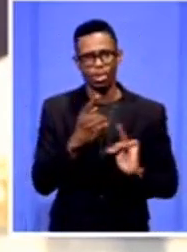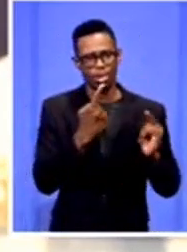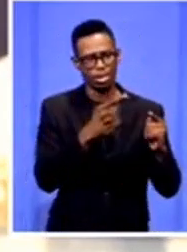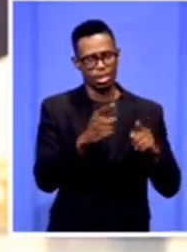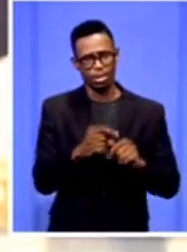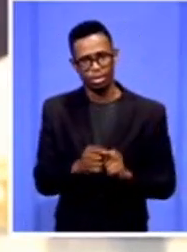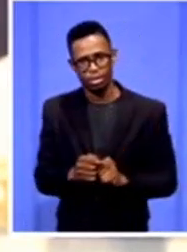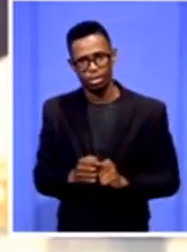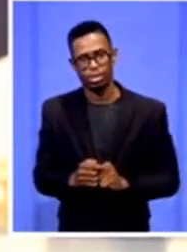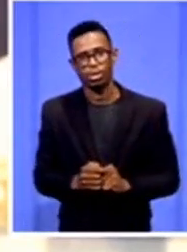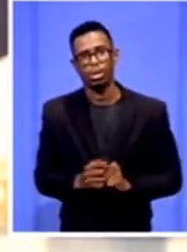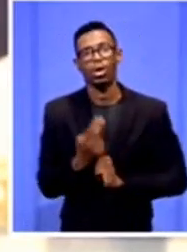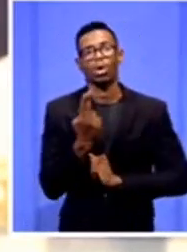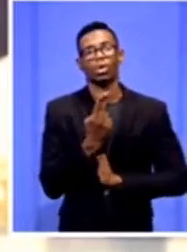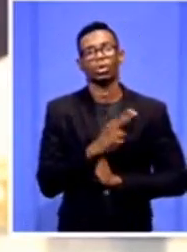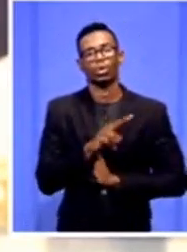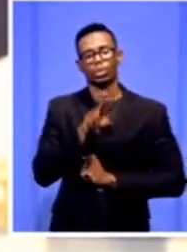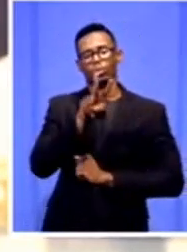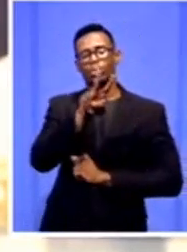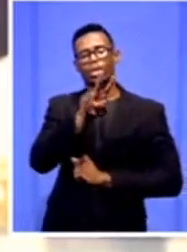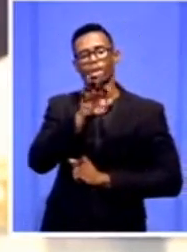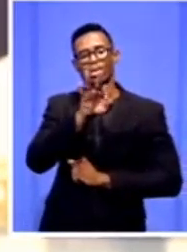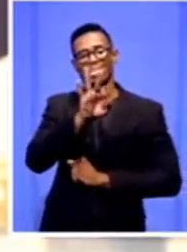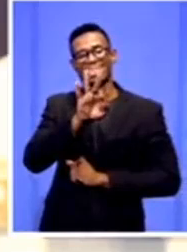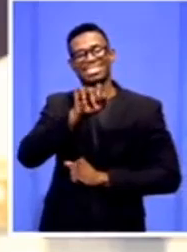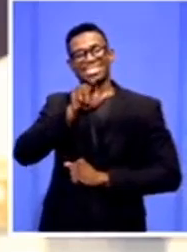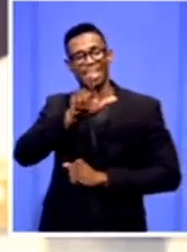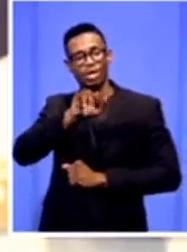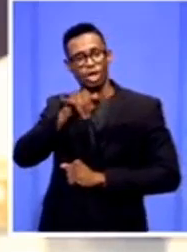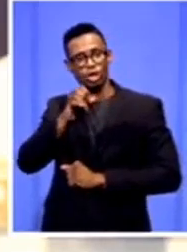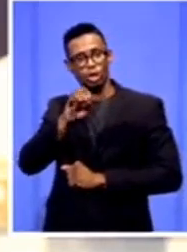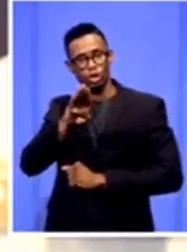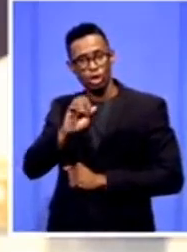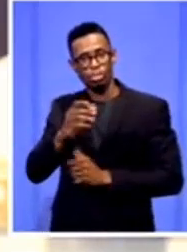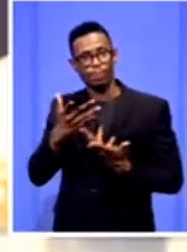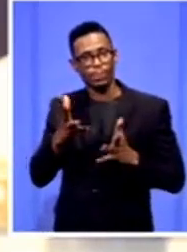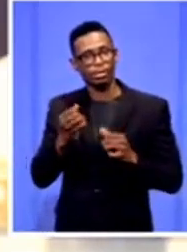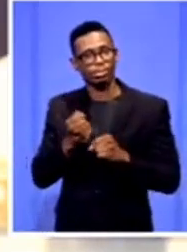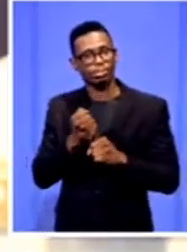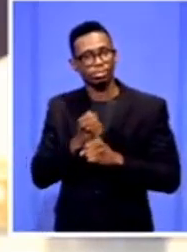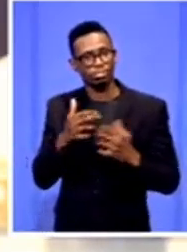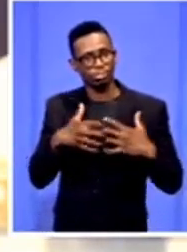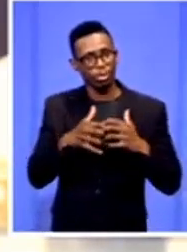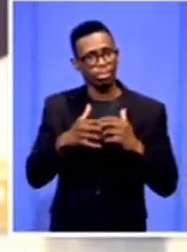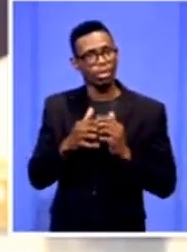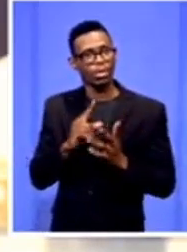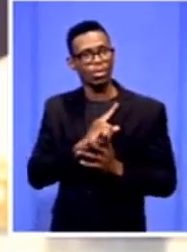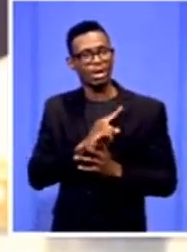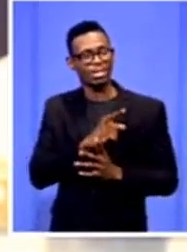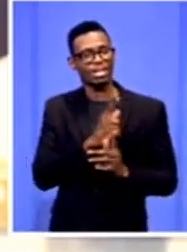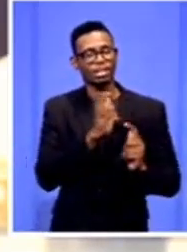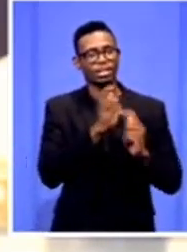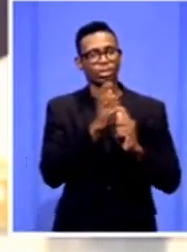237 jobs have been created as a result of the township revitalization program.